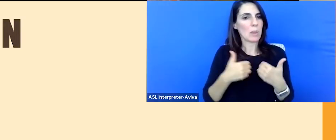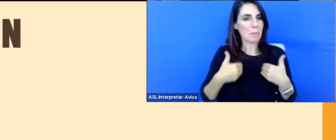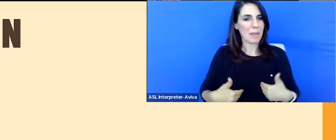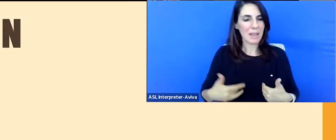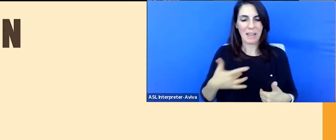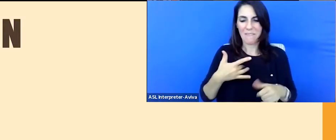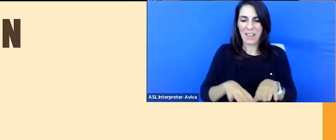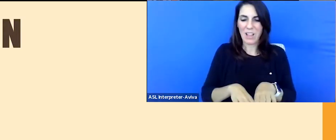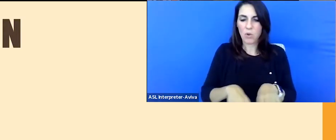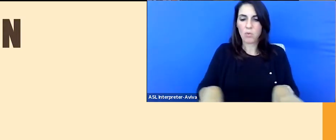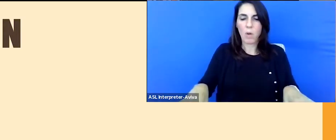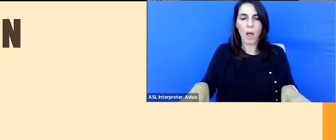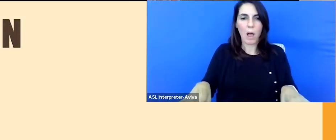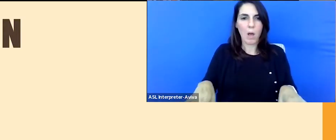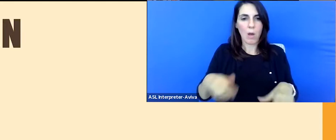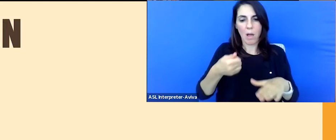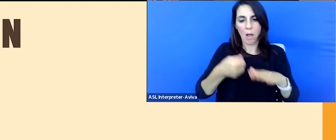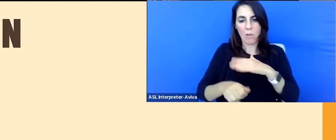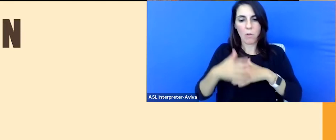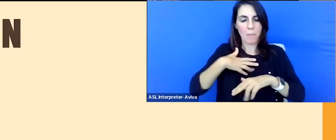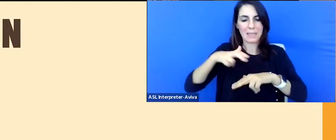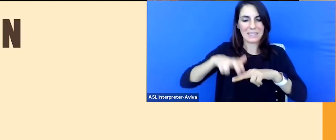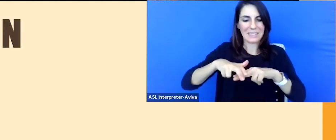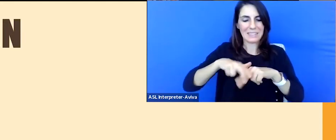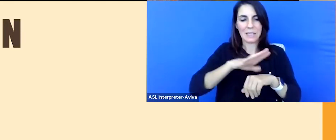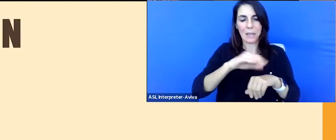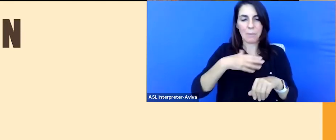ground beneath my seat and feet,